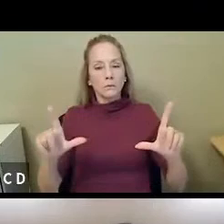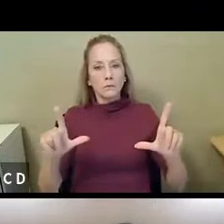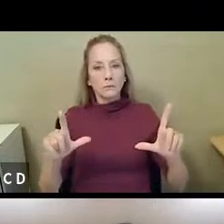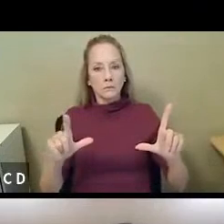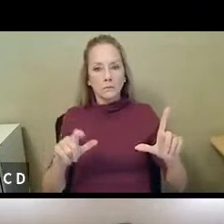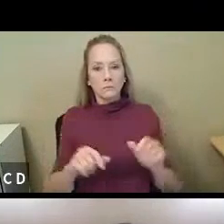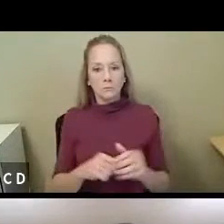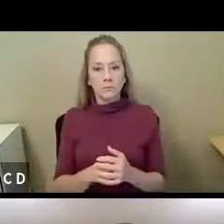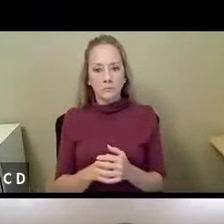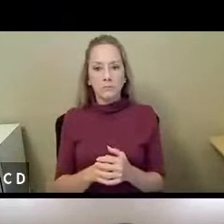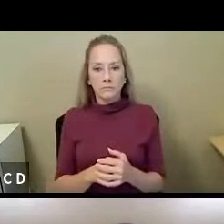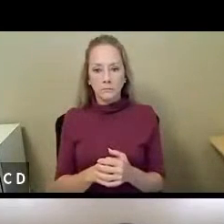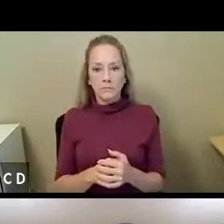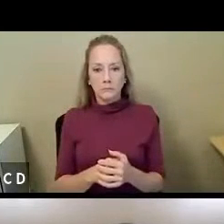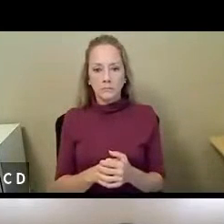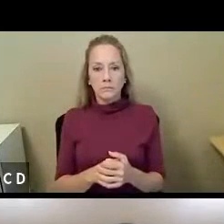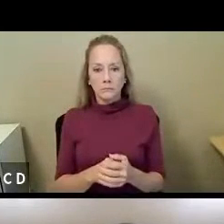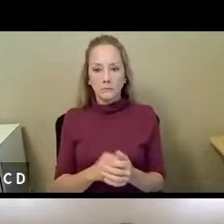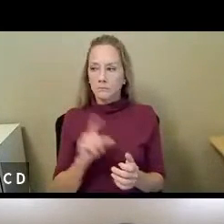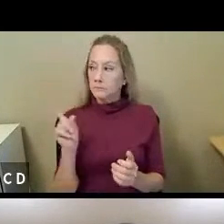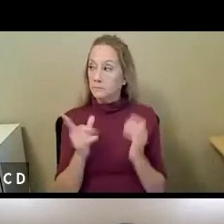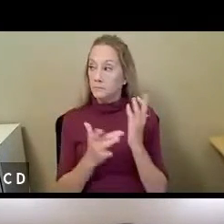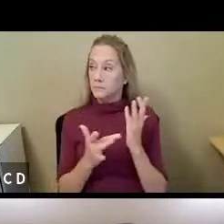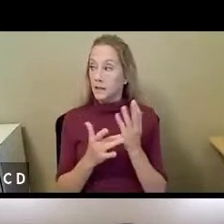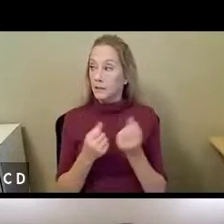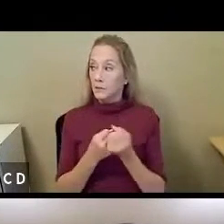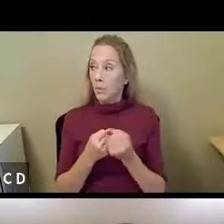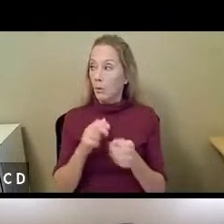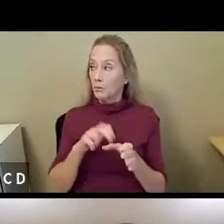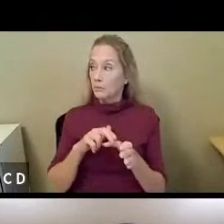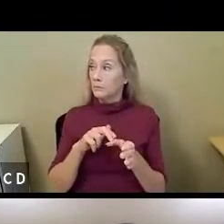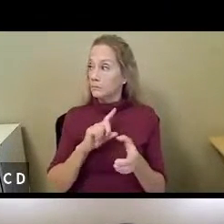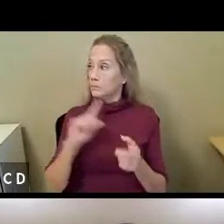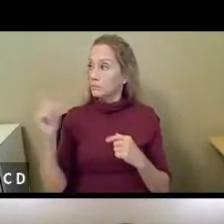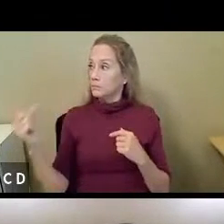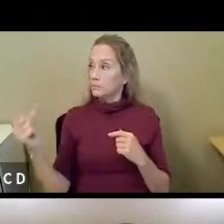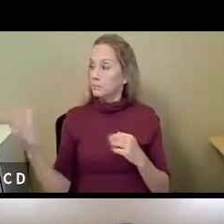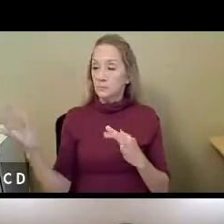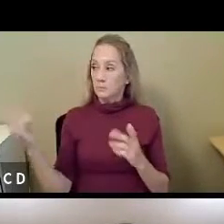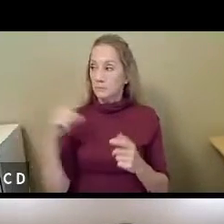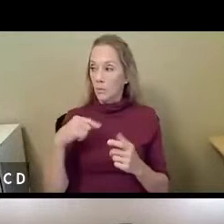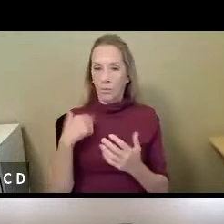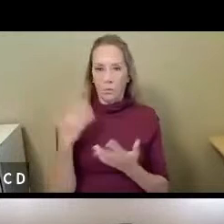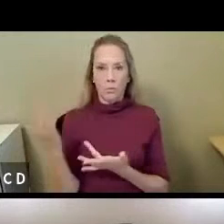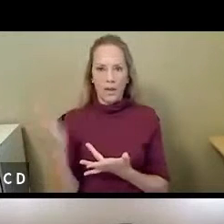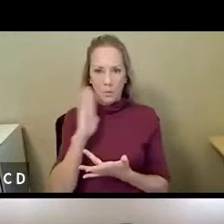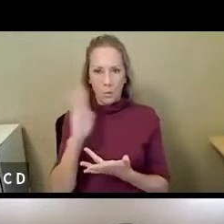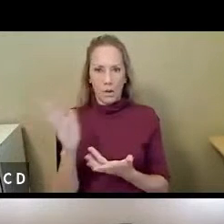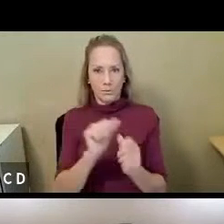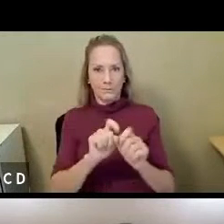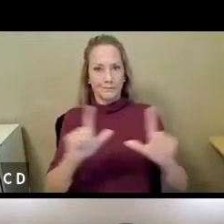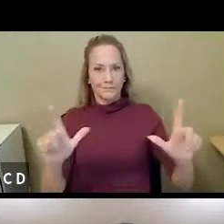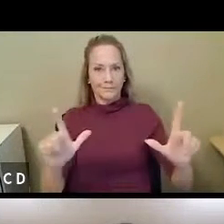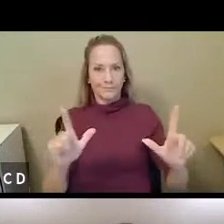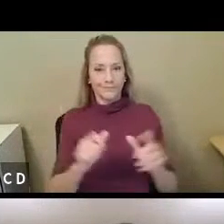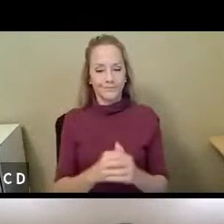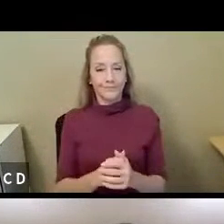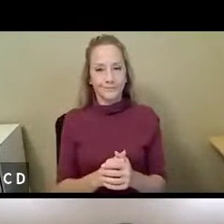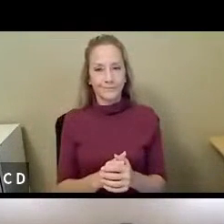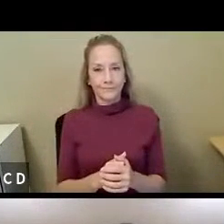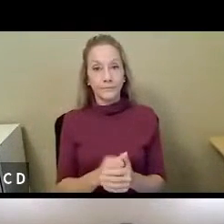Just a moment. Yeah. And Tech so support stepped out, but we're taking care of it. Okay. Because I've